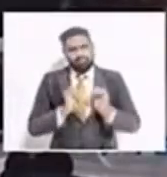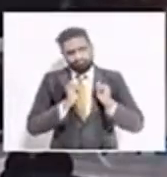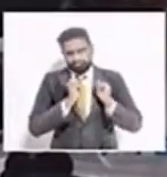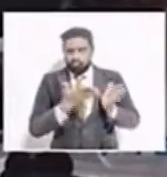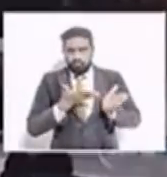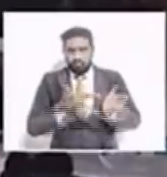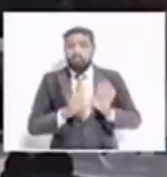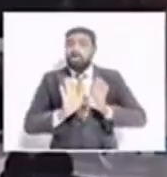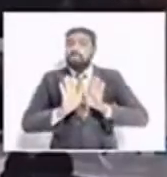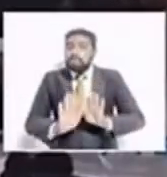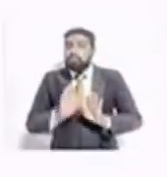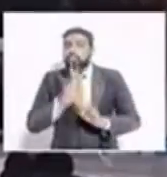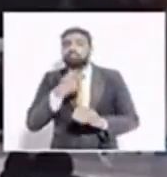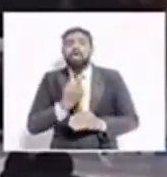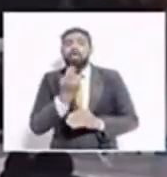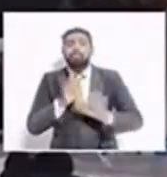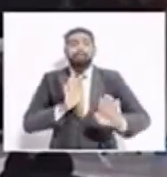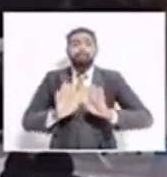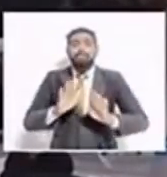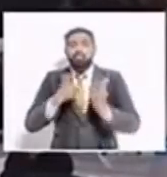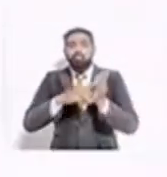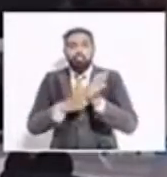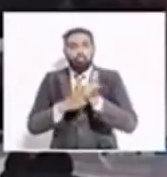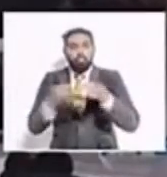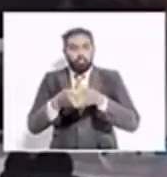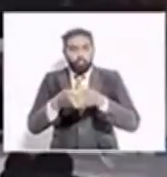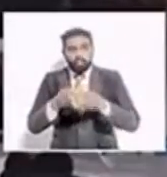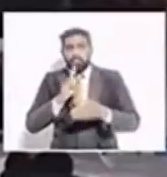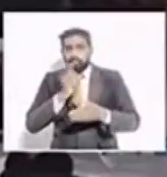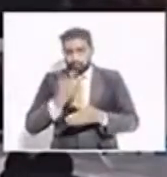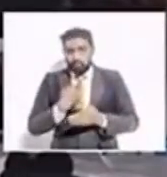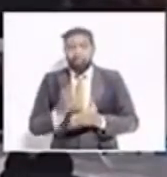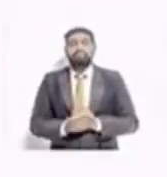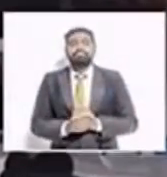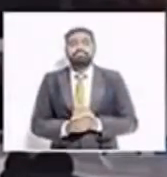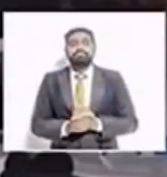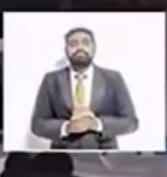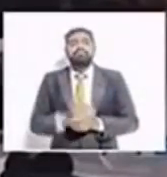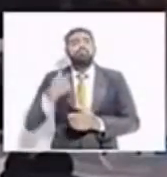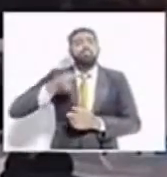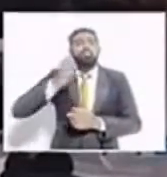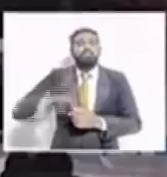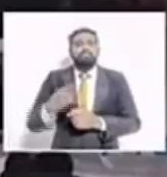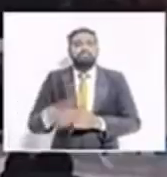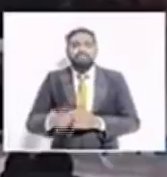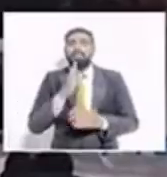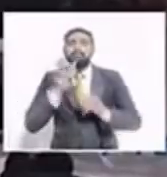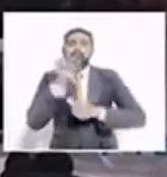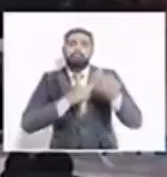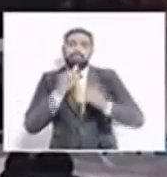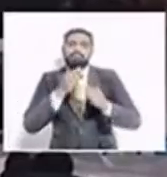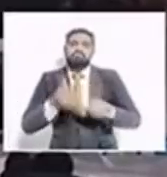has informed us that they have approved to increase the prices of medicine by 29%.